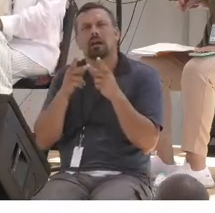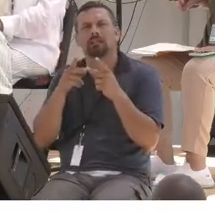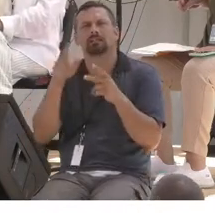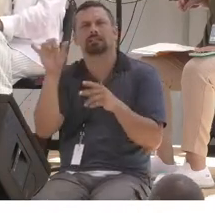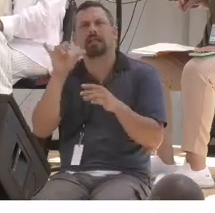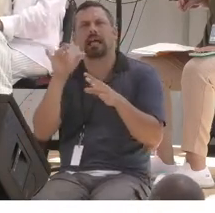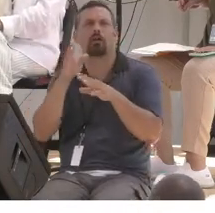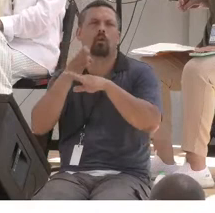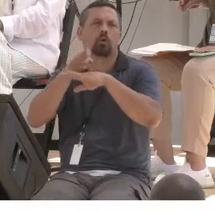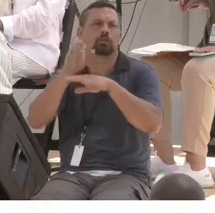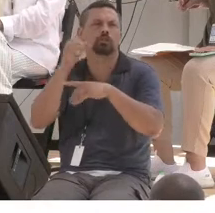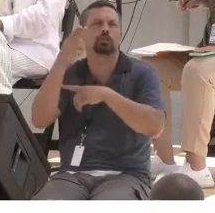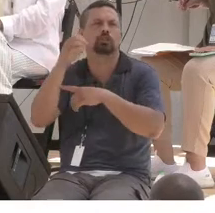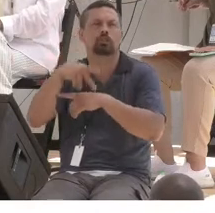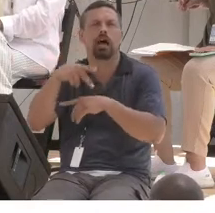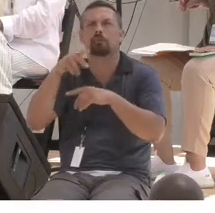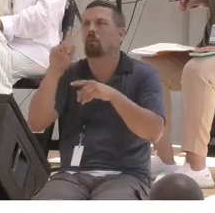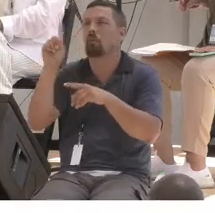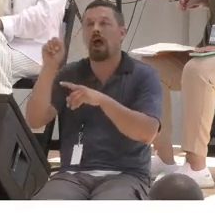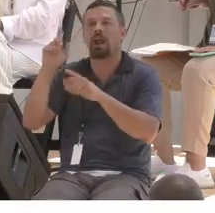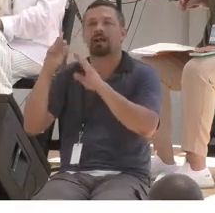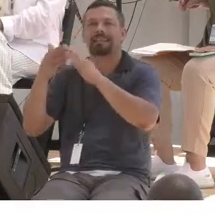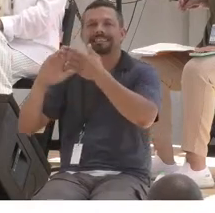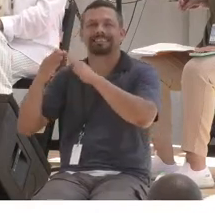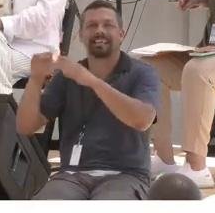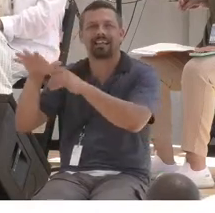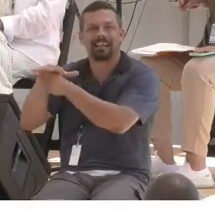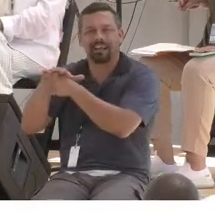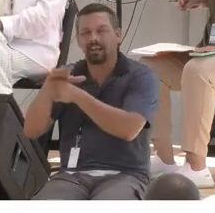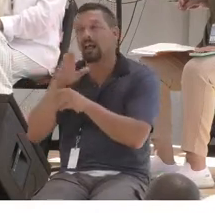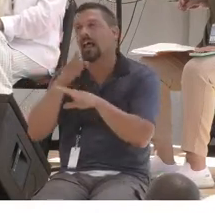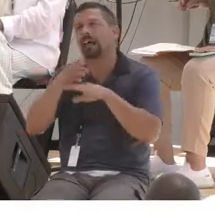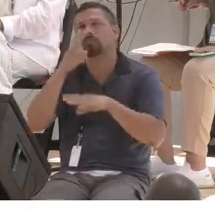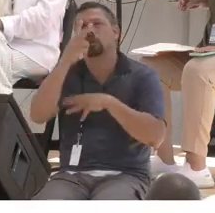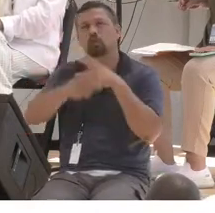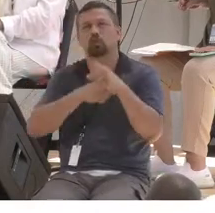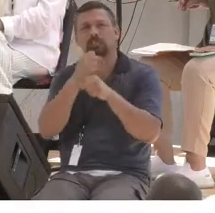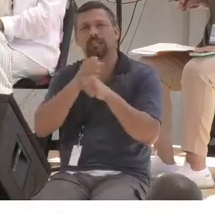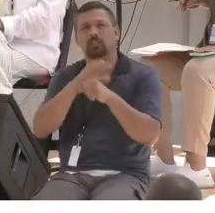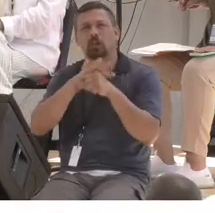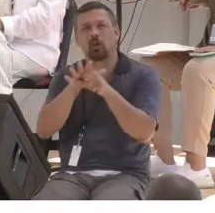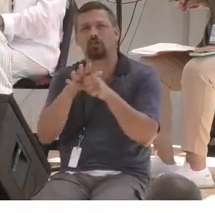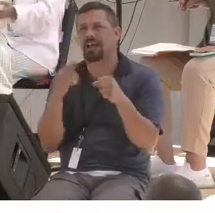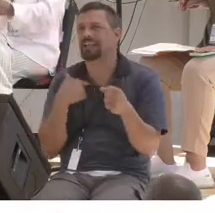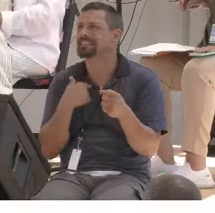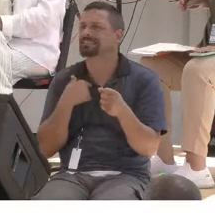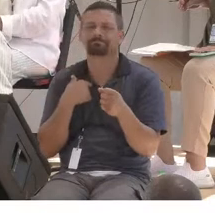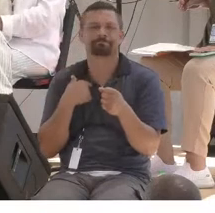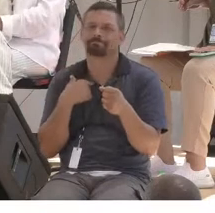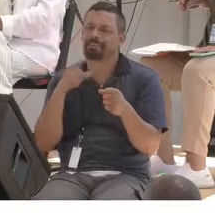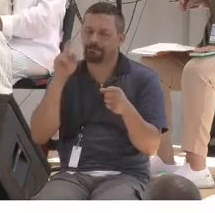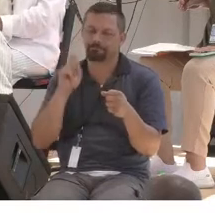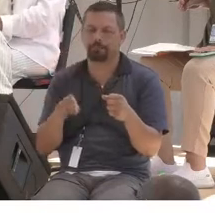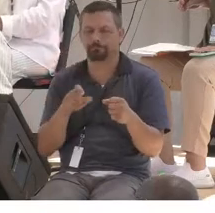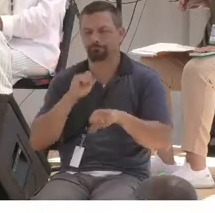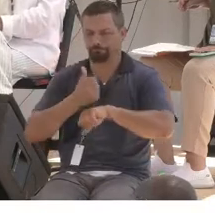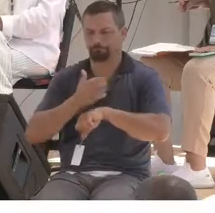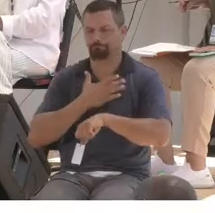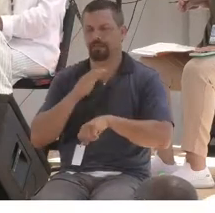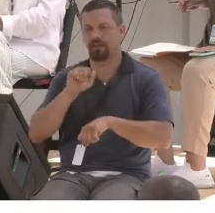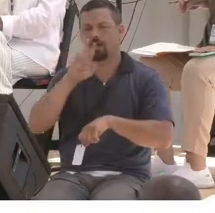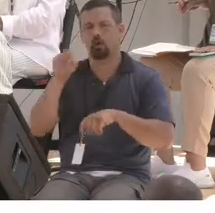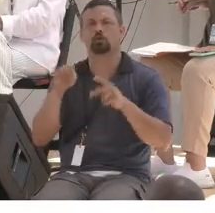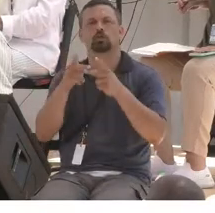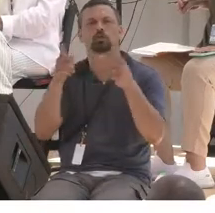in different centers. And after 2 years of COVID, I was like, no, I have to get my own studio, you